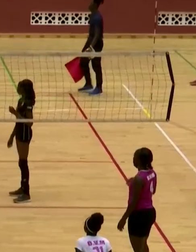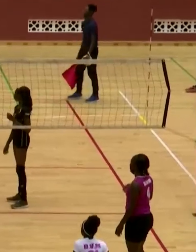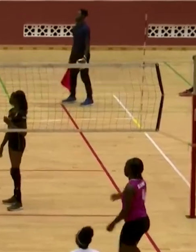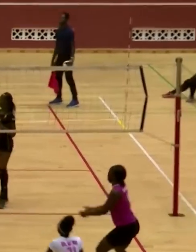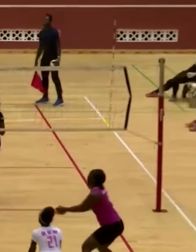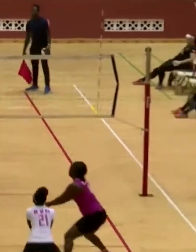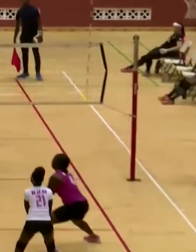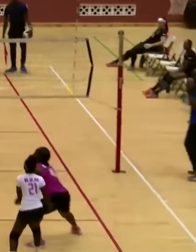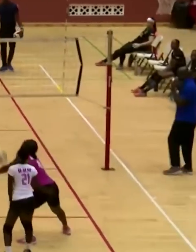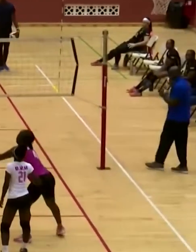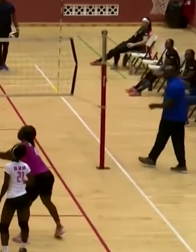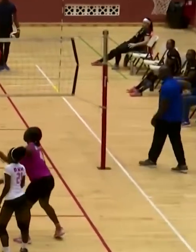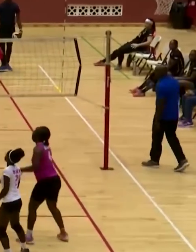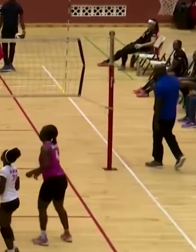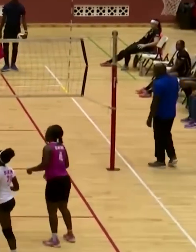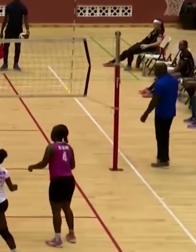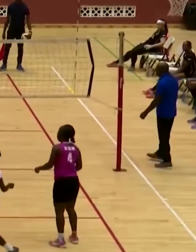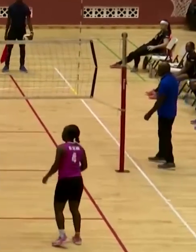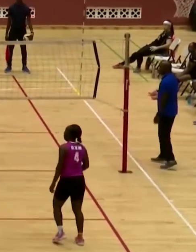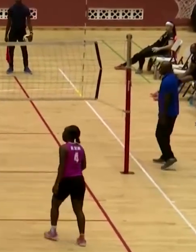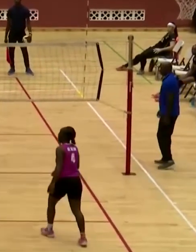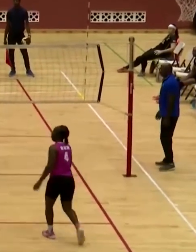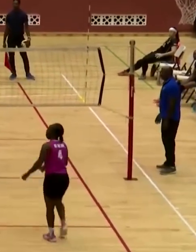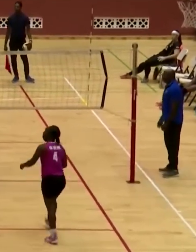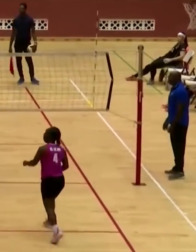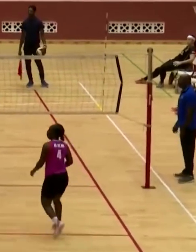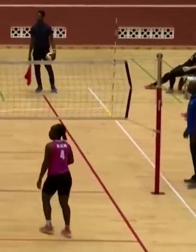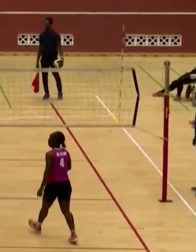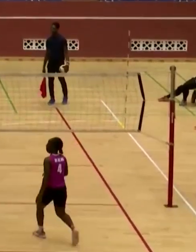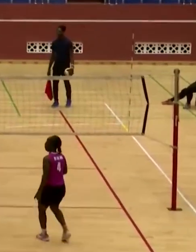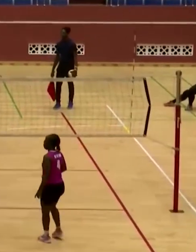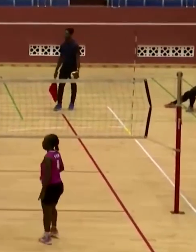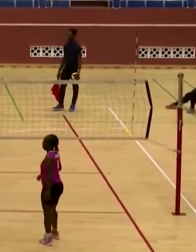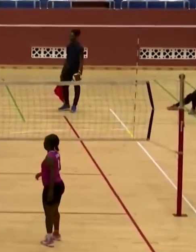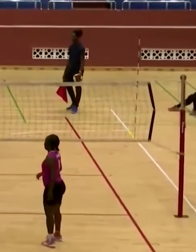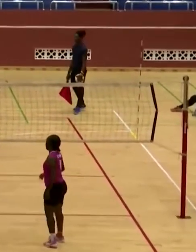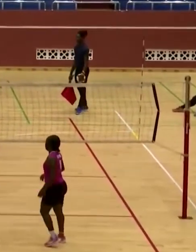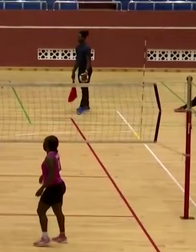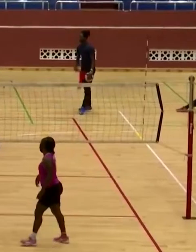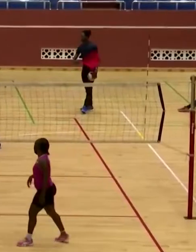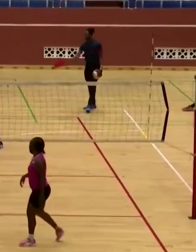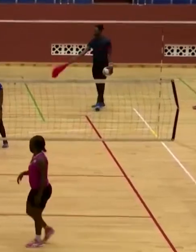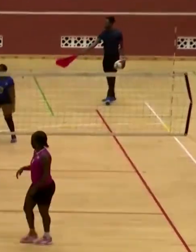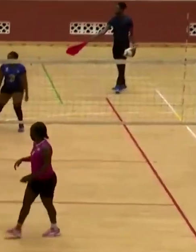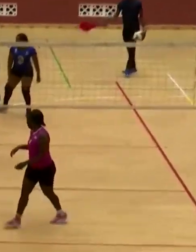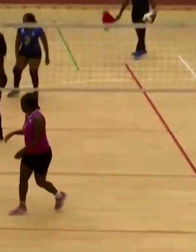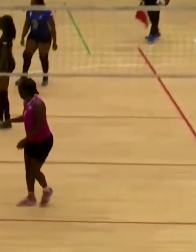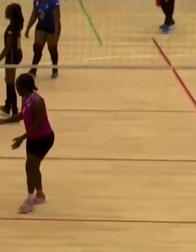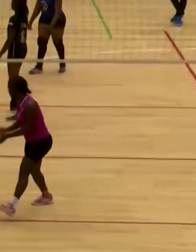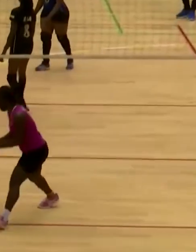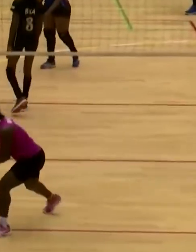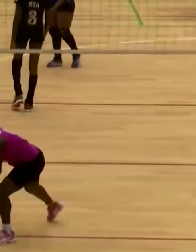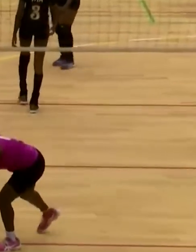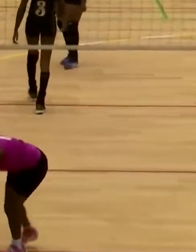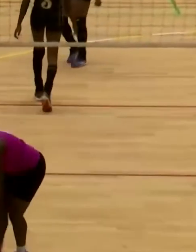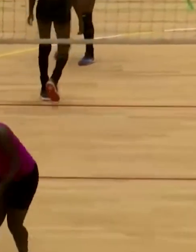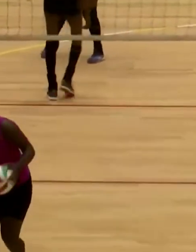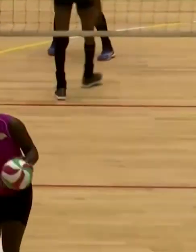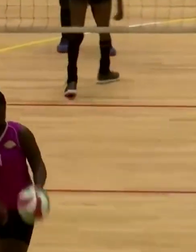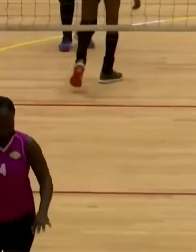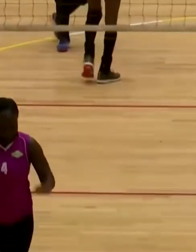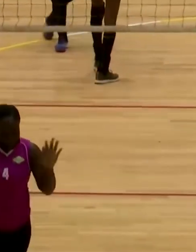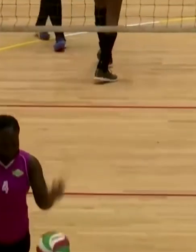of DVM with the pass, and then the back set by Amber Allen to Desan Vith, who spikes past 2 blockers and finds the open